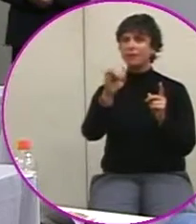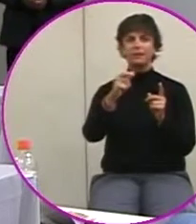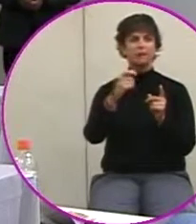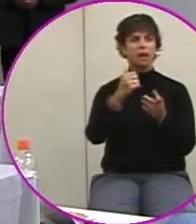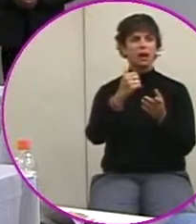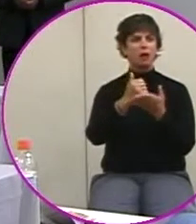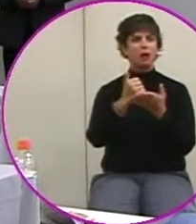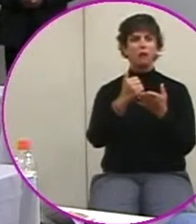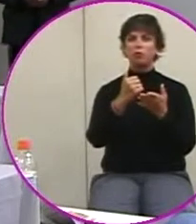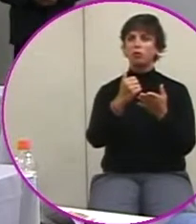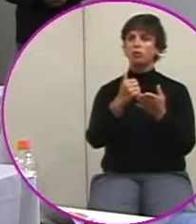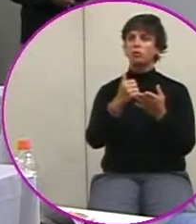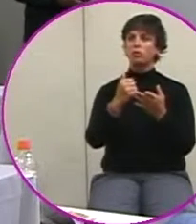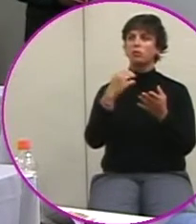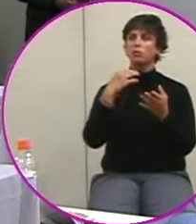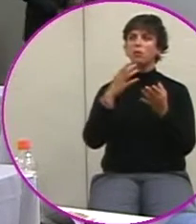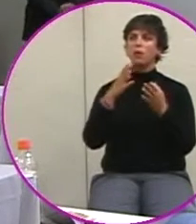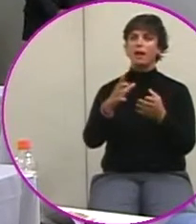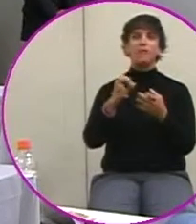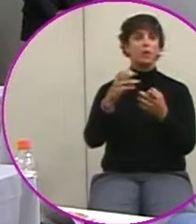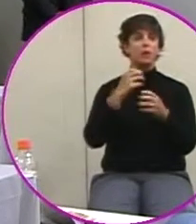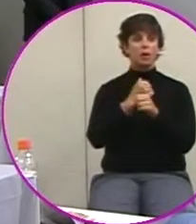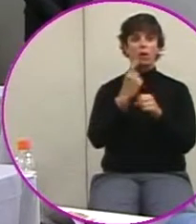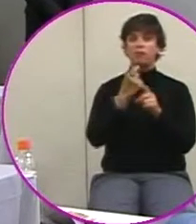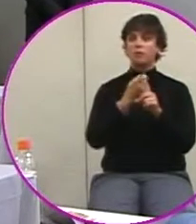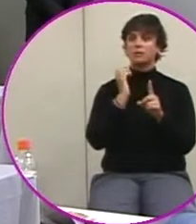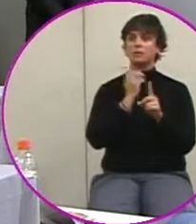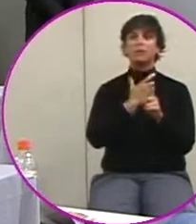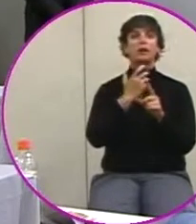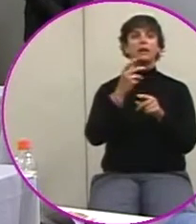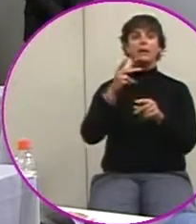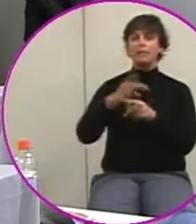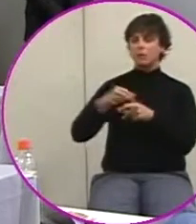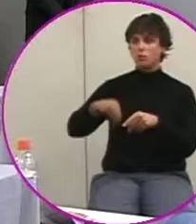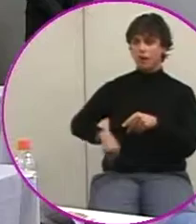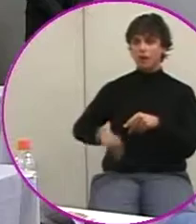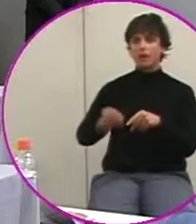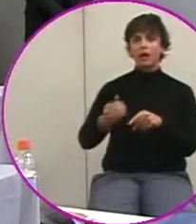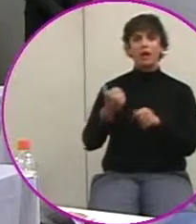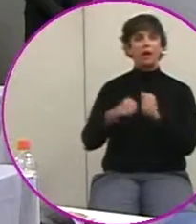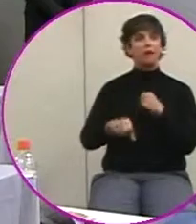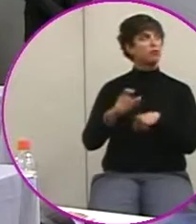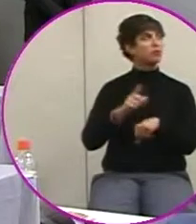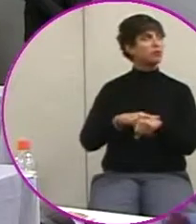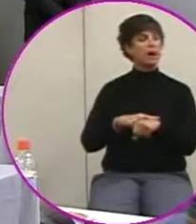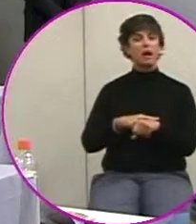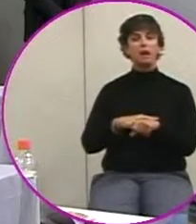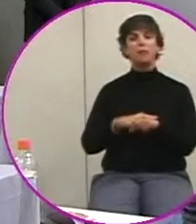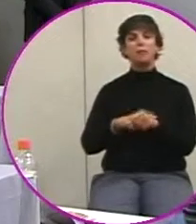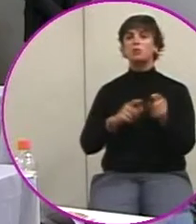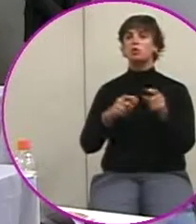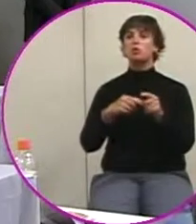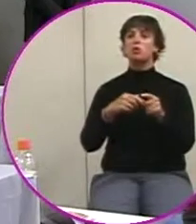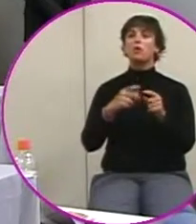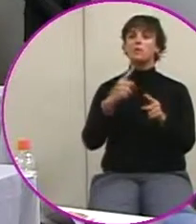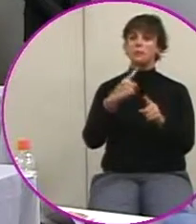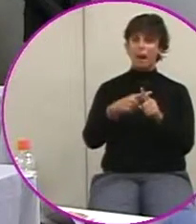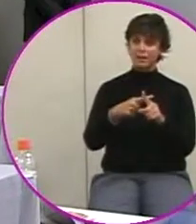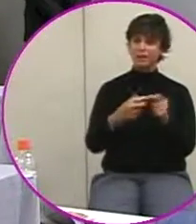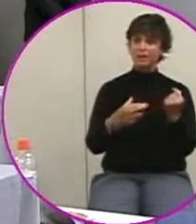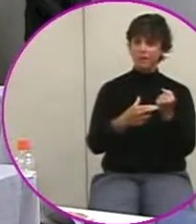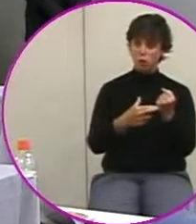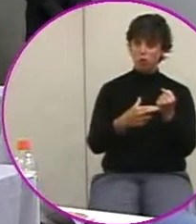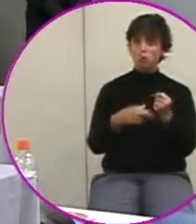helpful strategy if you want to get one from us. Keep it in your pocket. Click it every time you give a positive reinforcement or